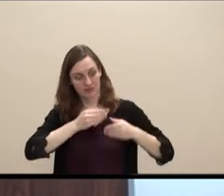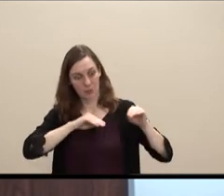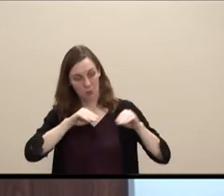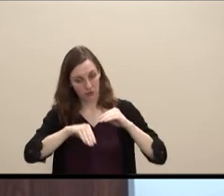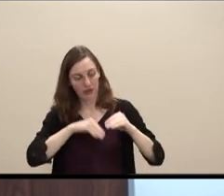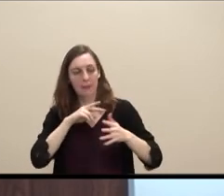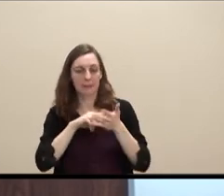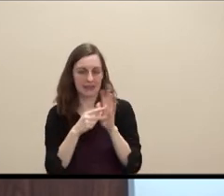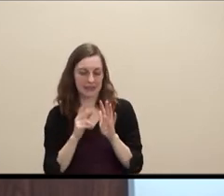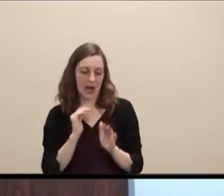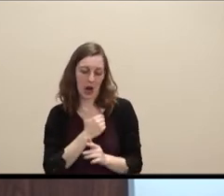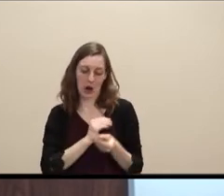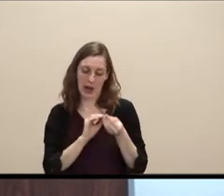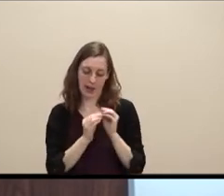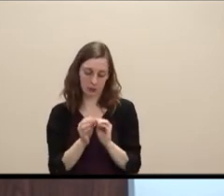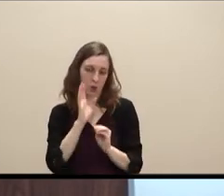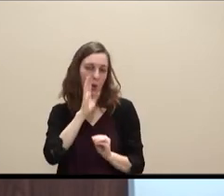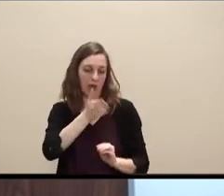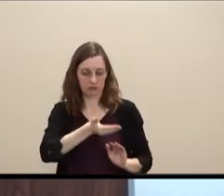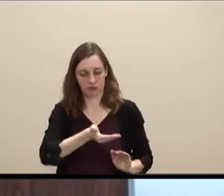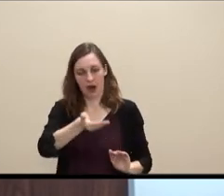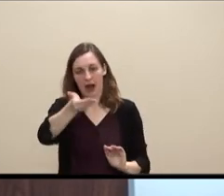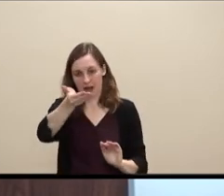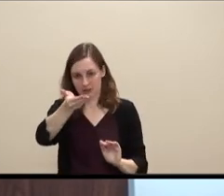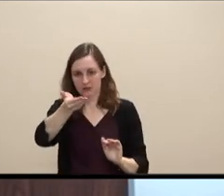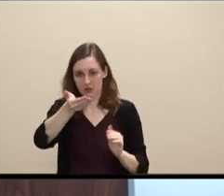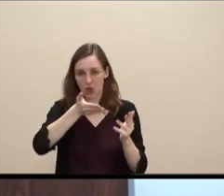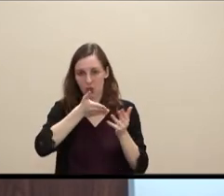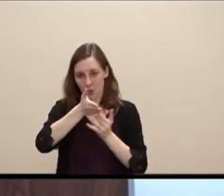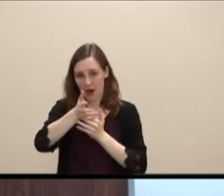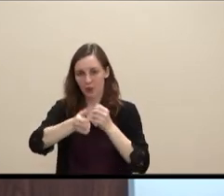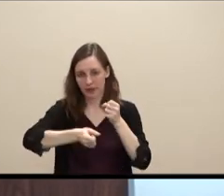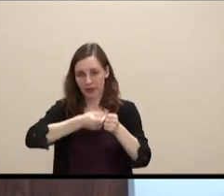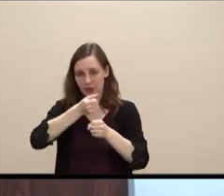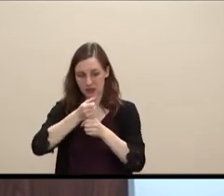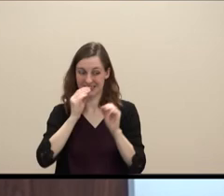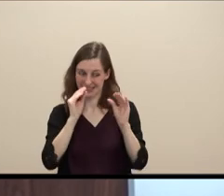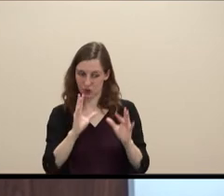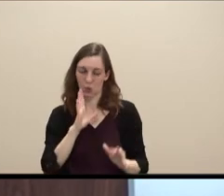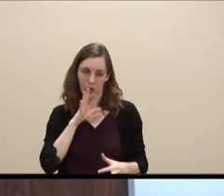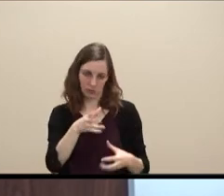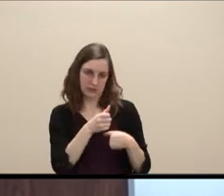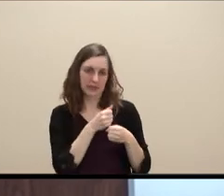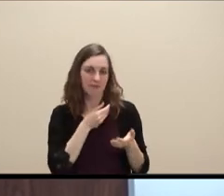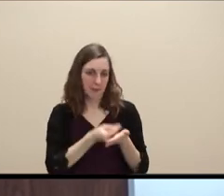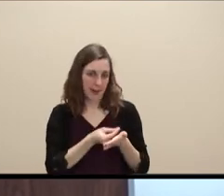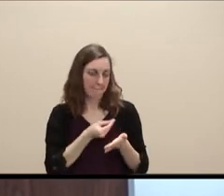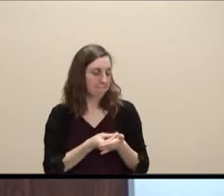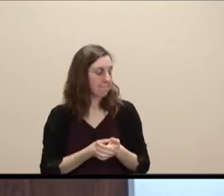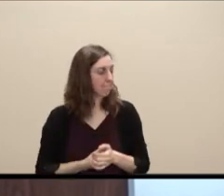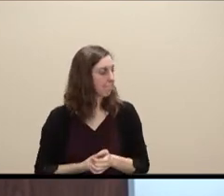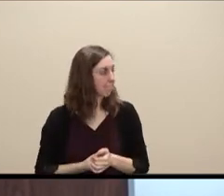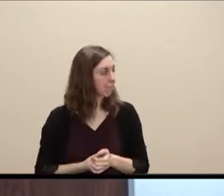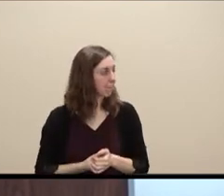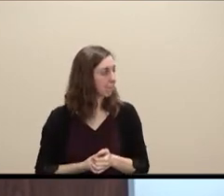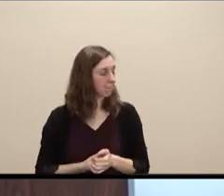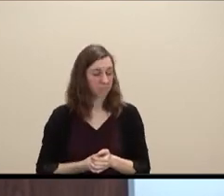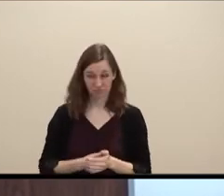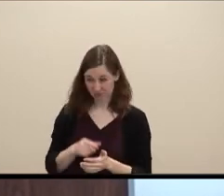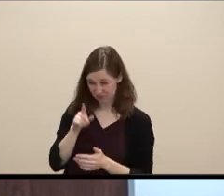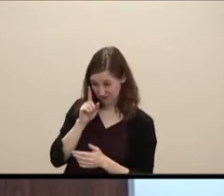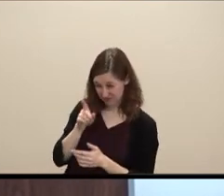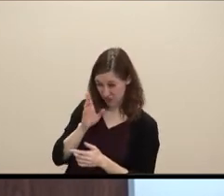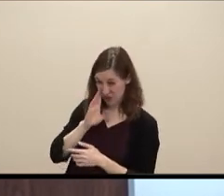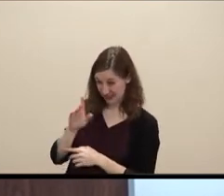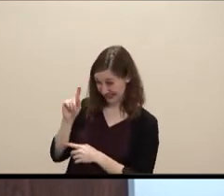that our numbers will go up throughout the years of teachers who will be receiving money. And what you're saying, what this is going to be paid